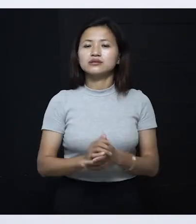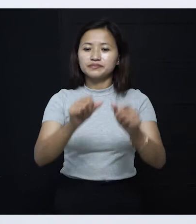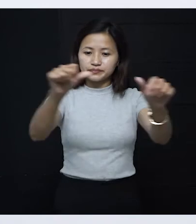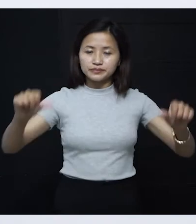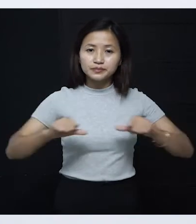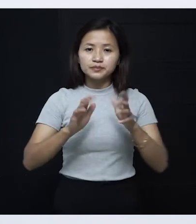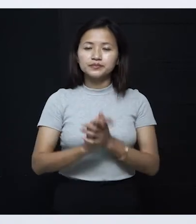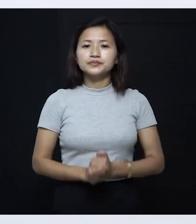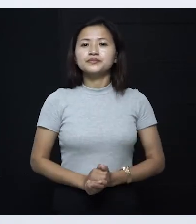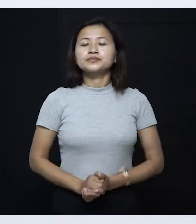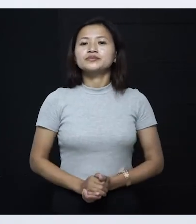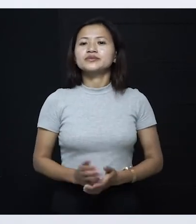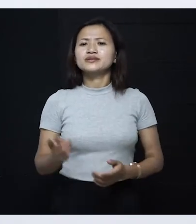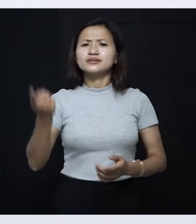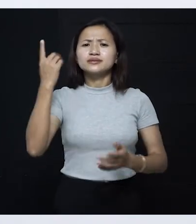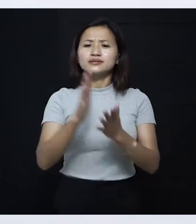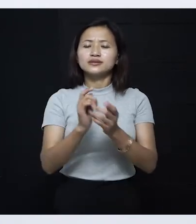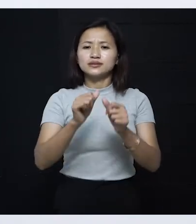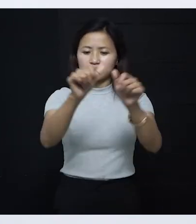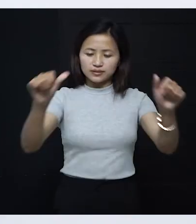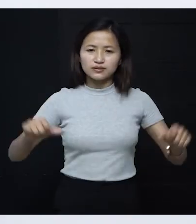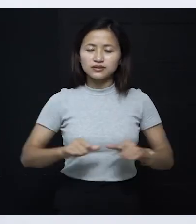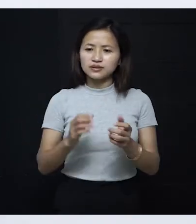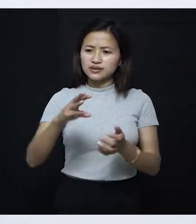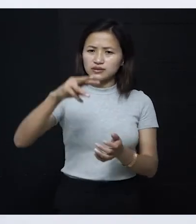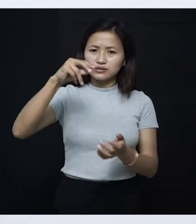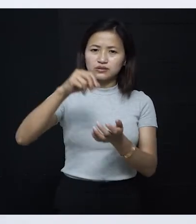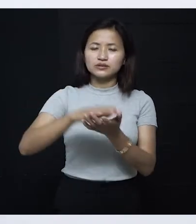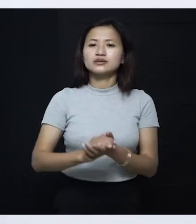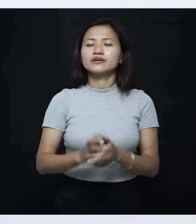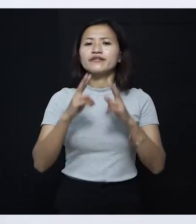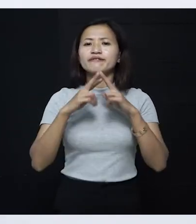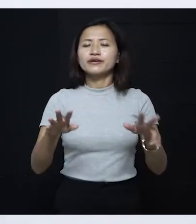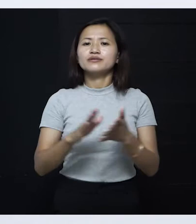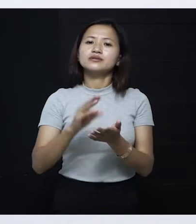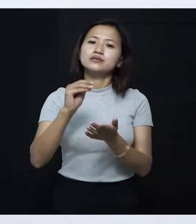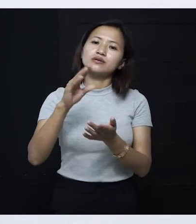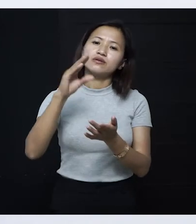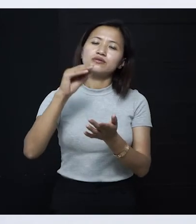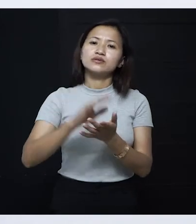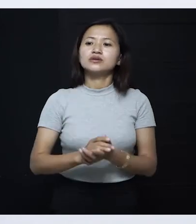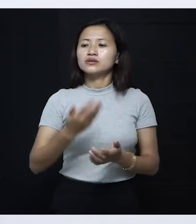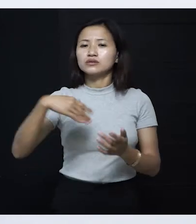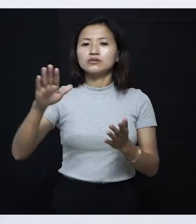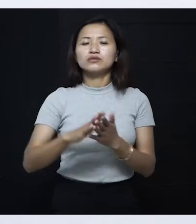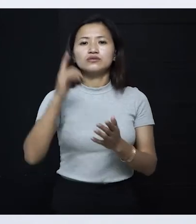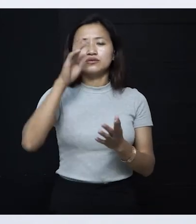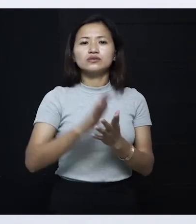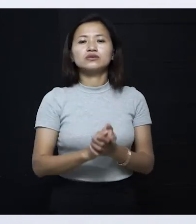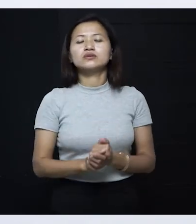area. Then since the area itself, since the soil itself is very soft, they don't go for